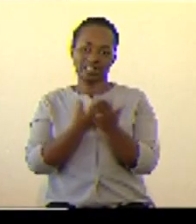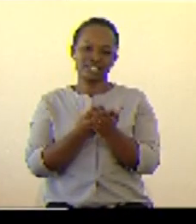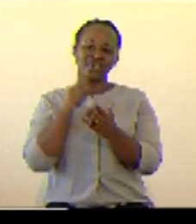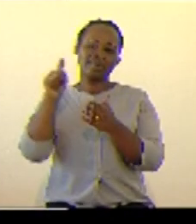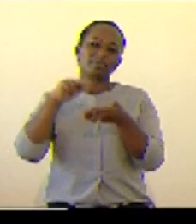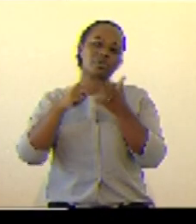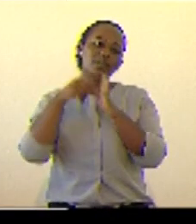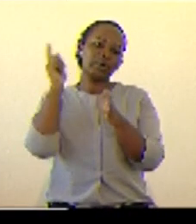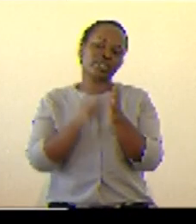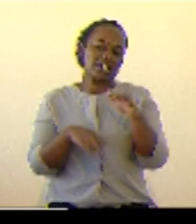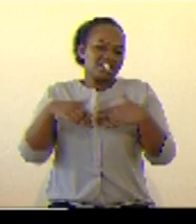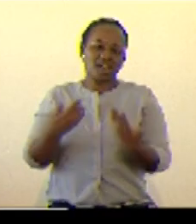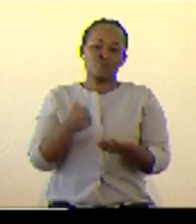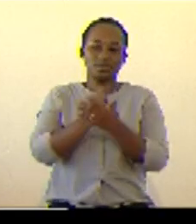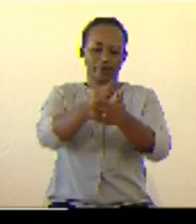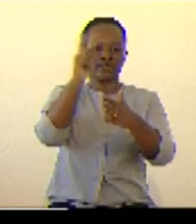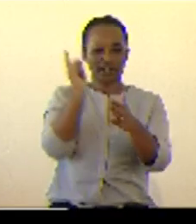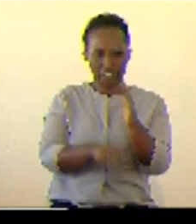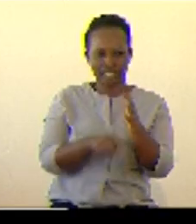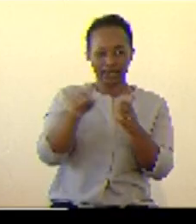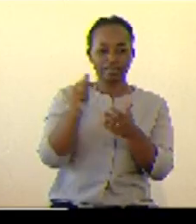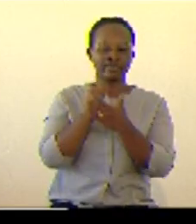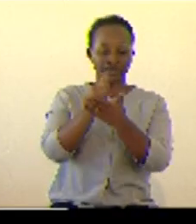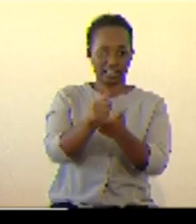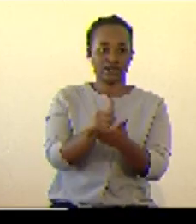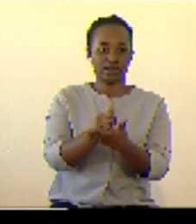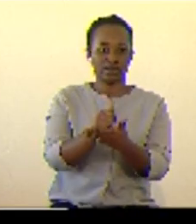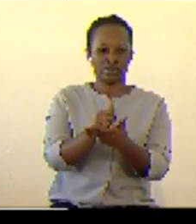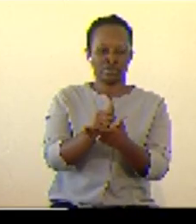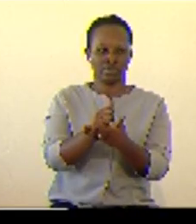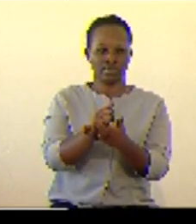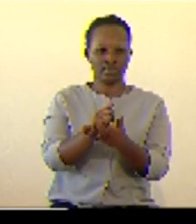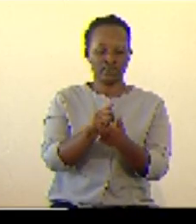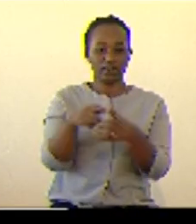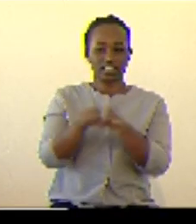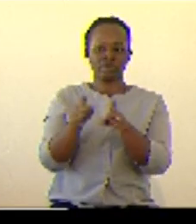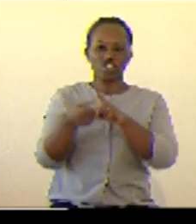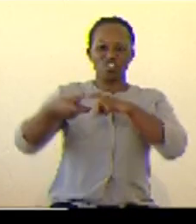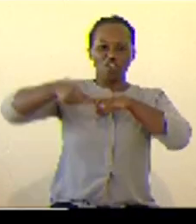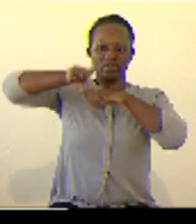one help you? This enhances, that is to increase. Enhance,